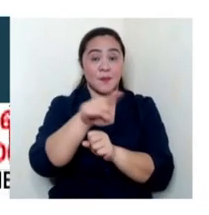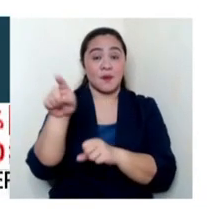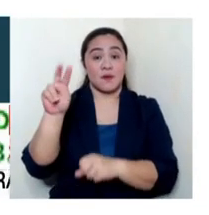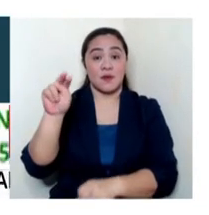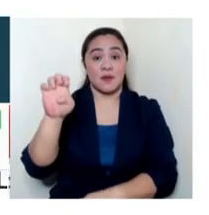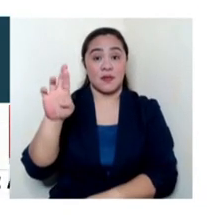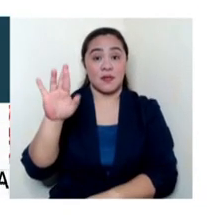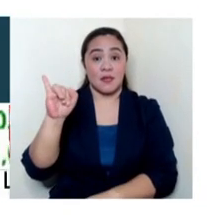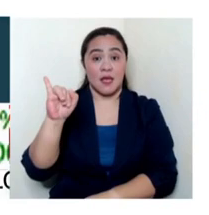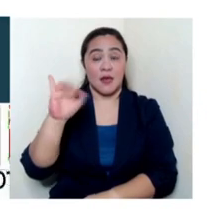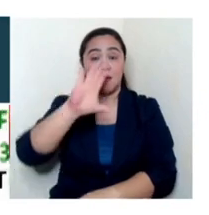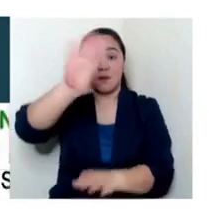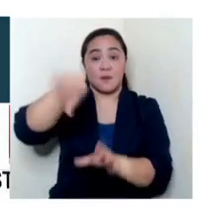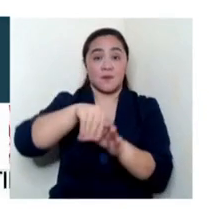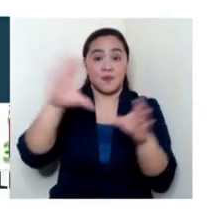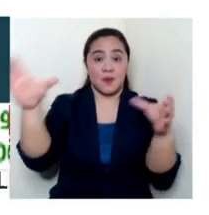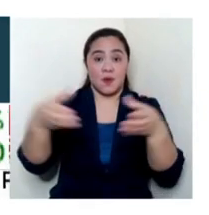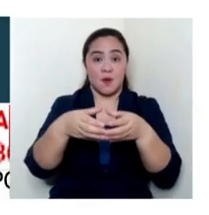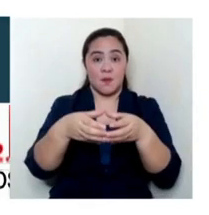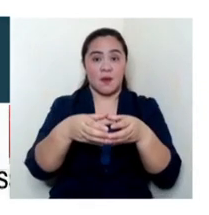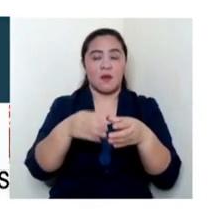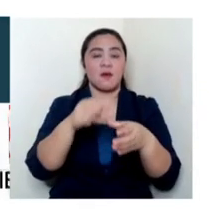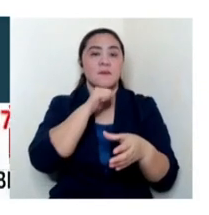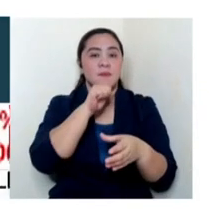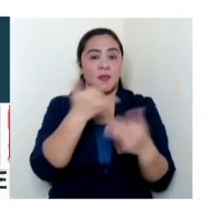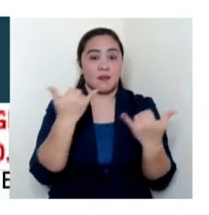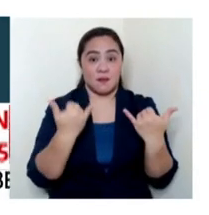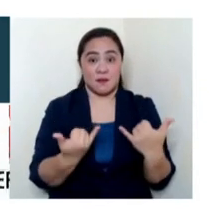Bloc? His non-inclusion in the slate